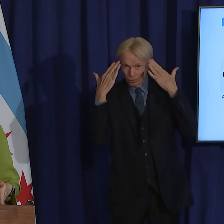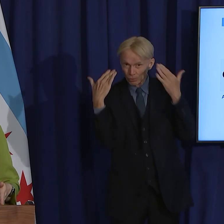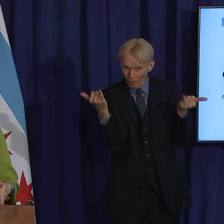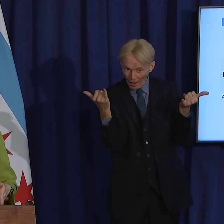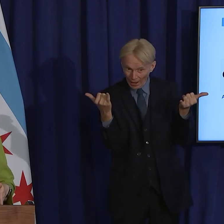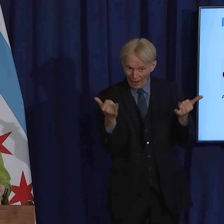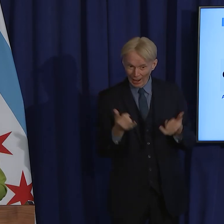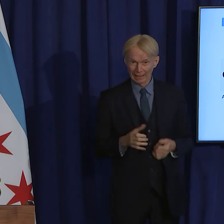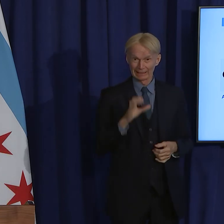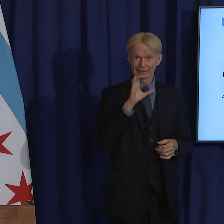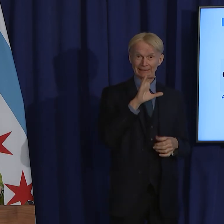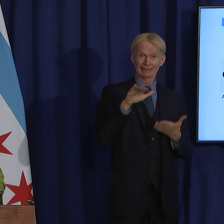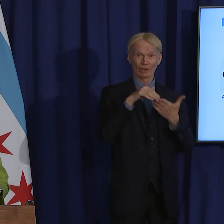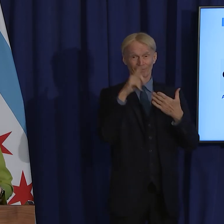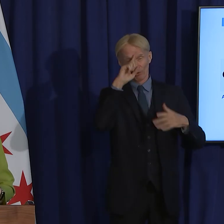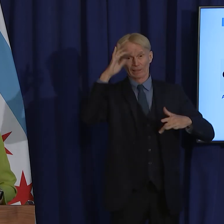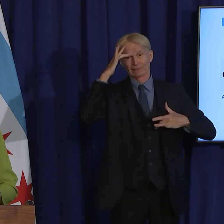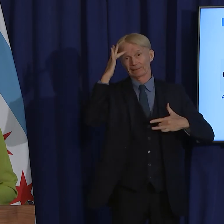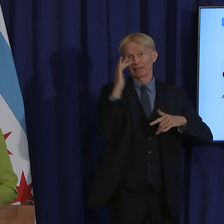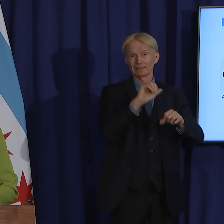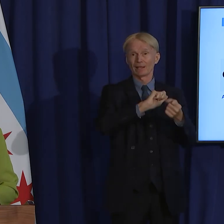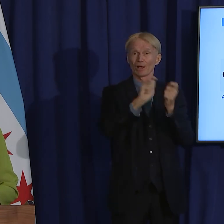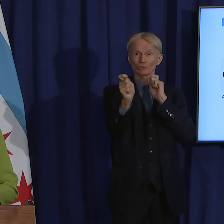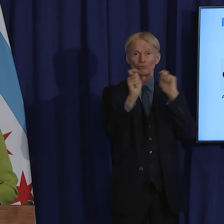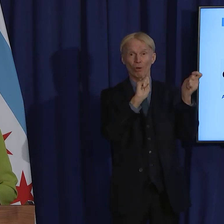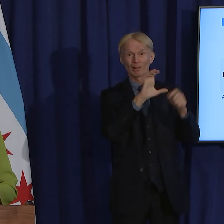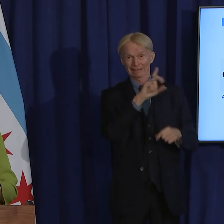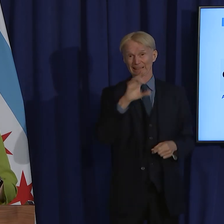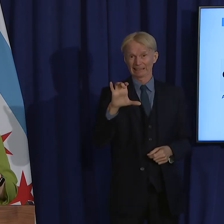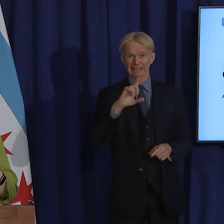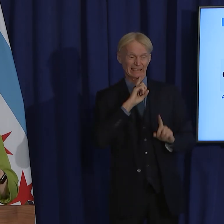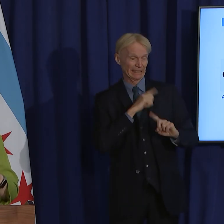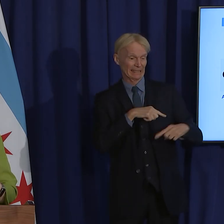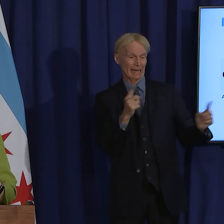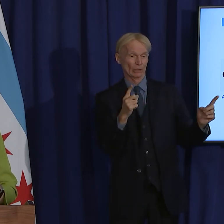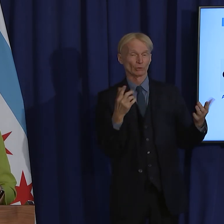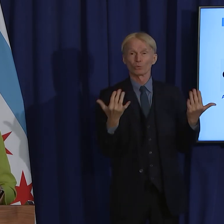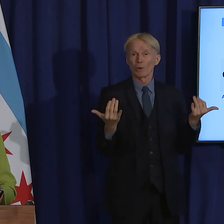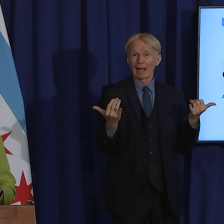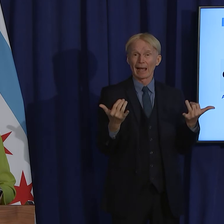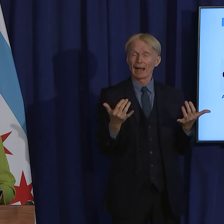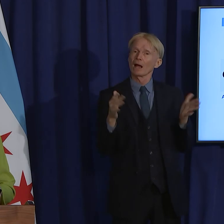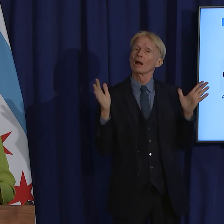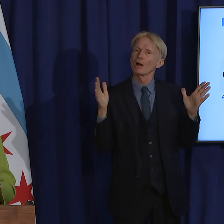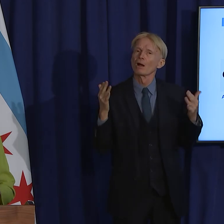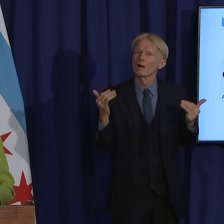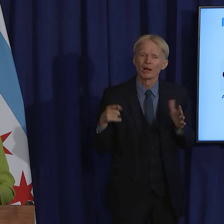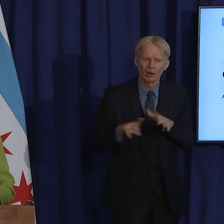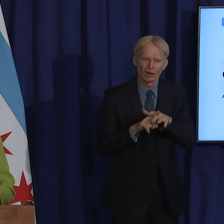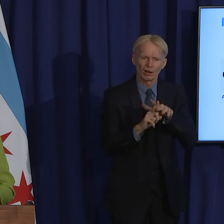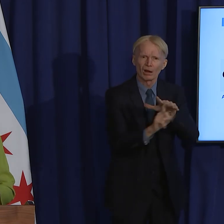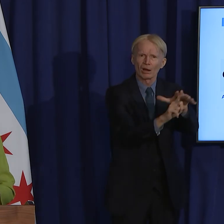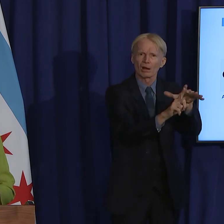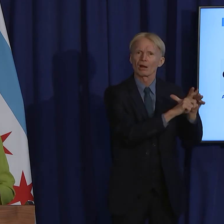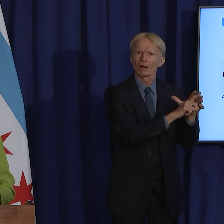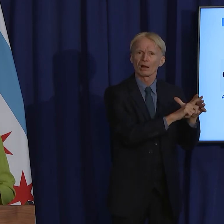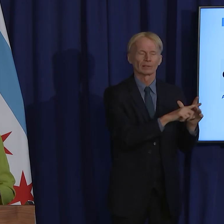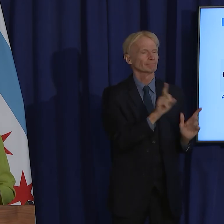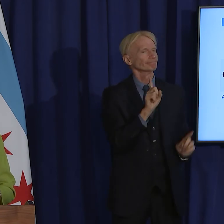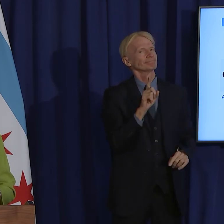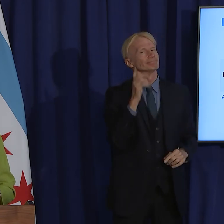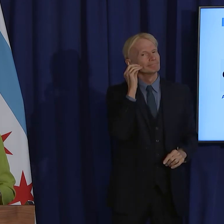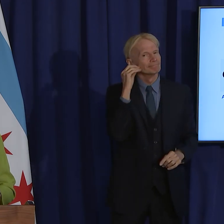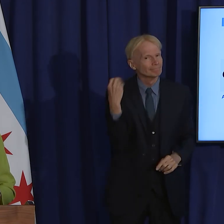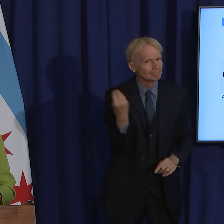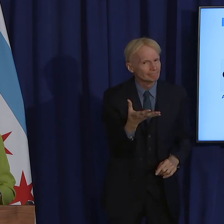to announce this when it was so rare is because the way that this is presenting, healthcare providers need to treat